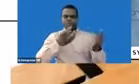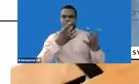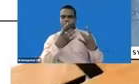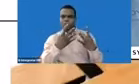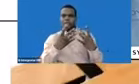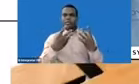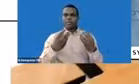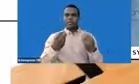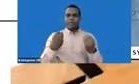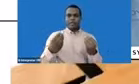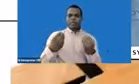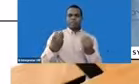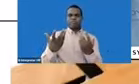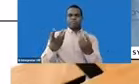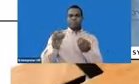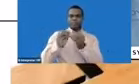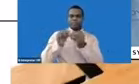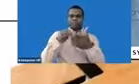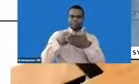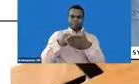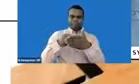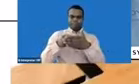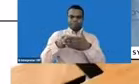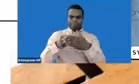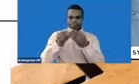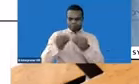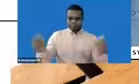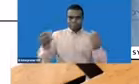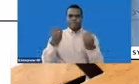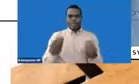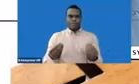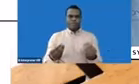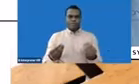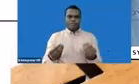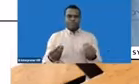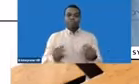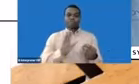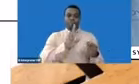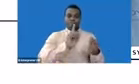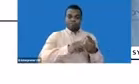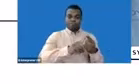The next one is the repository, or the best practice repository.